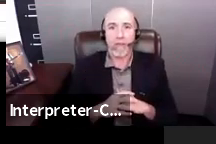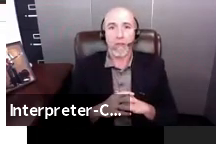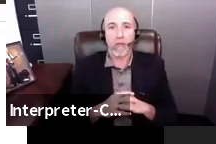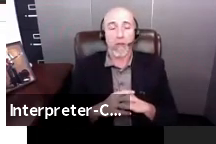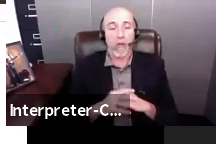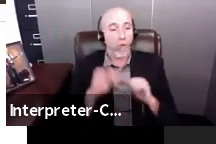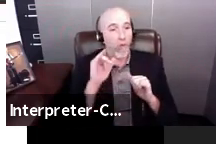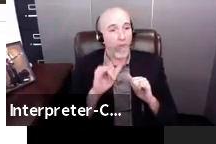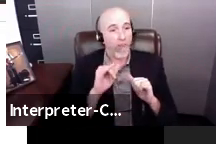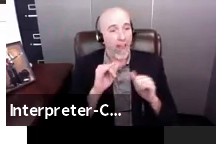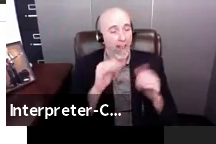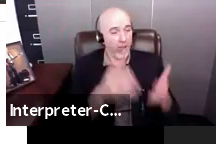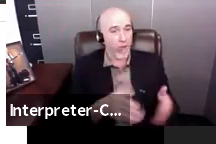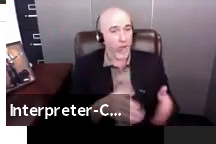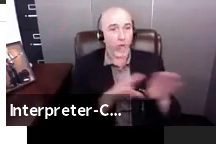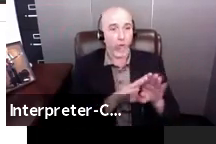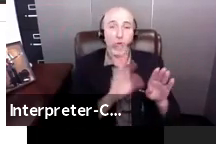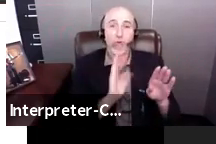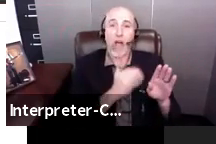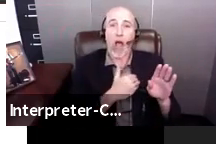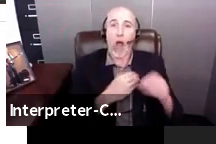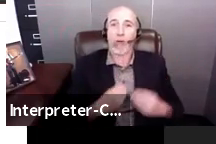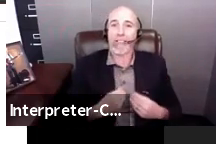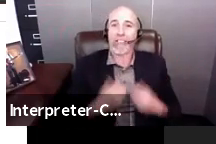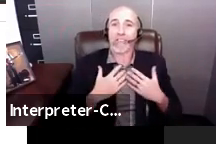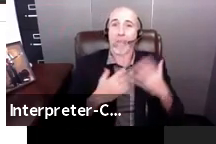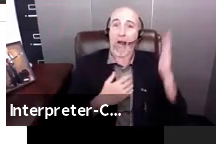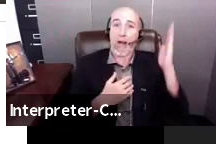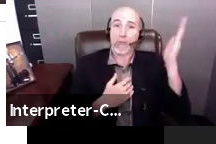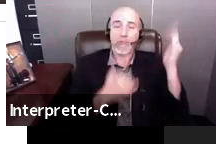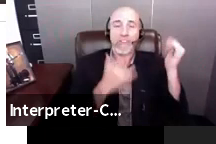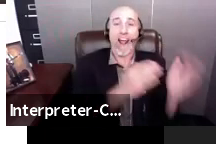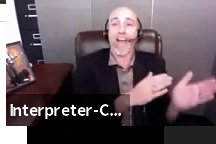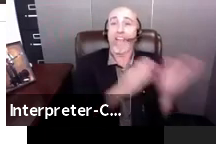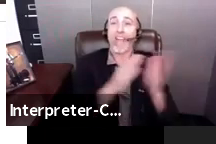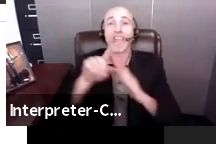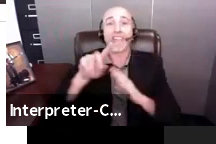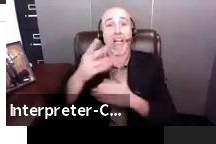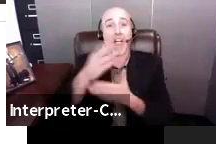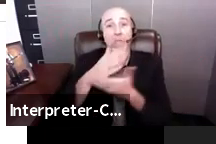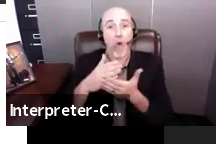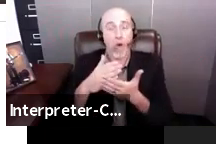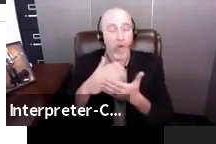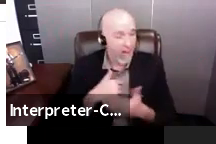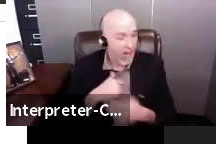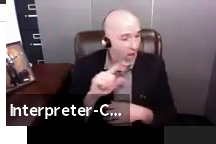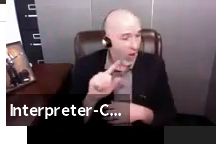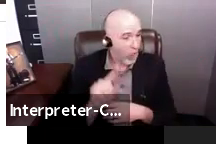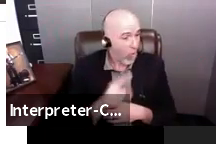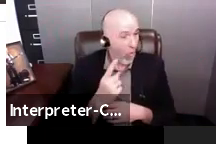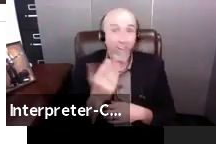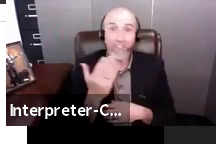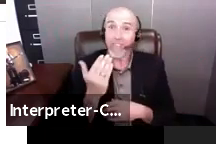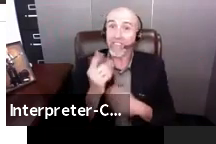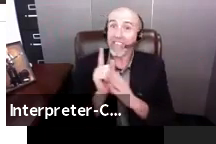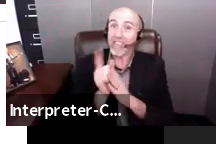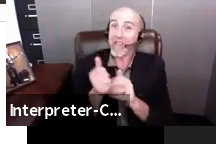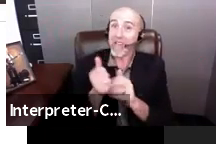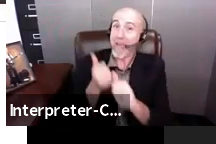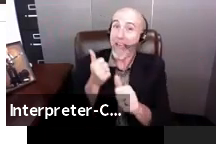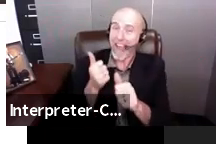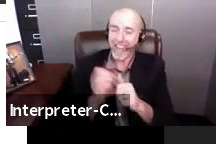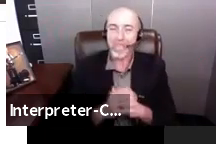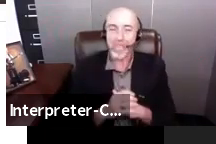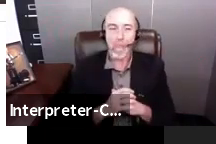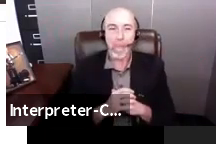of inspiring speakers and brings us to the second half of our program. And remarkably, we're only 15 minutes behind. What